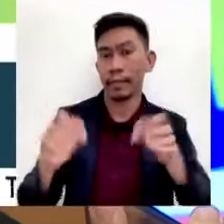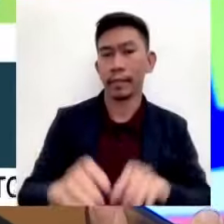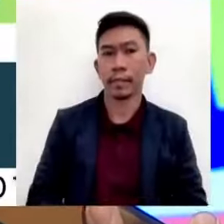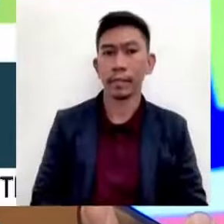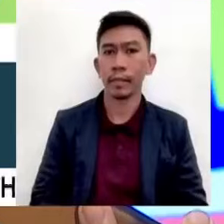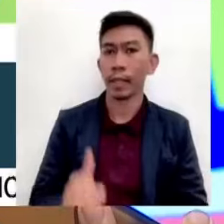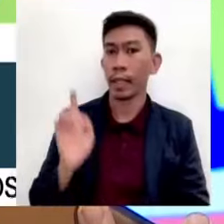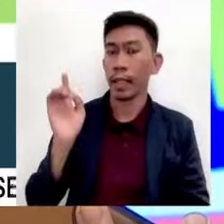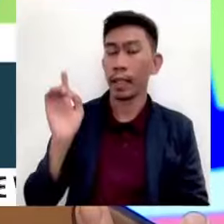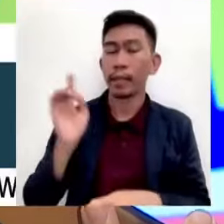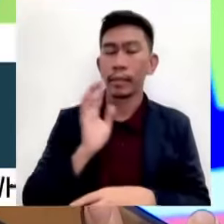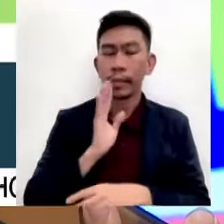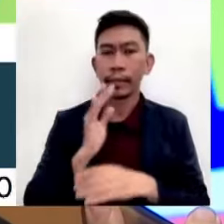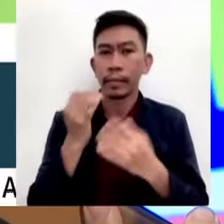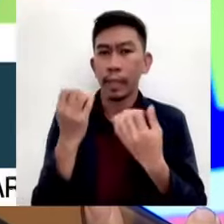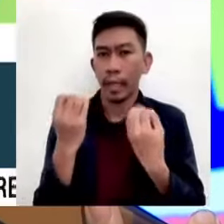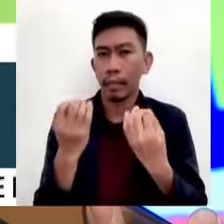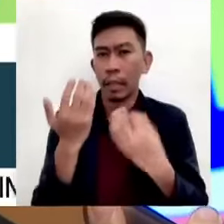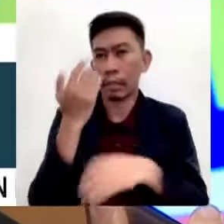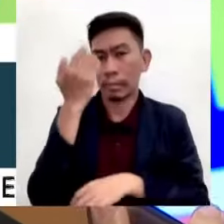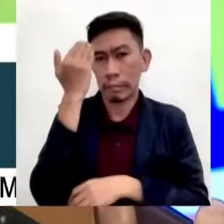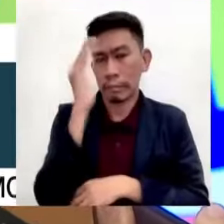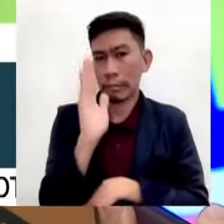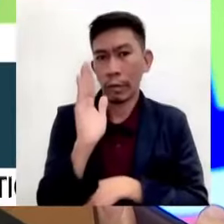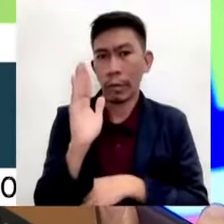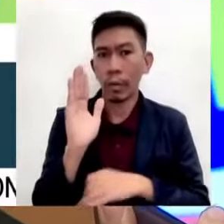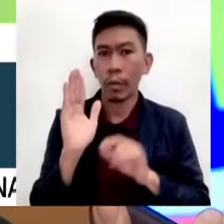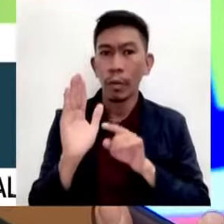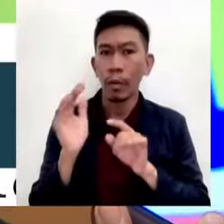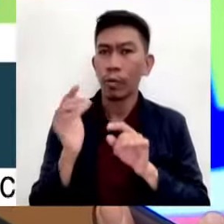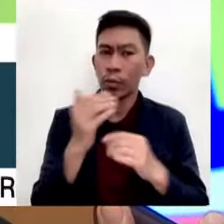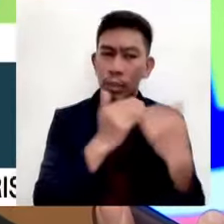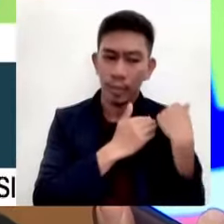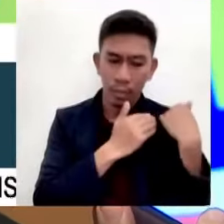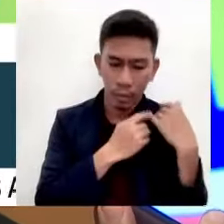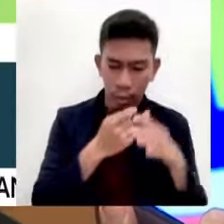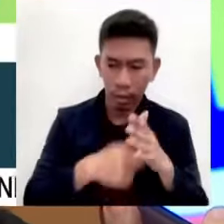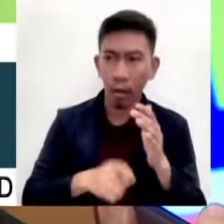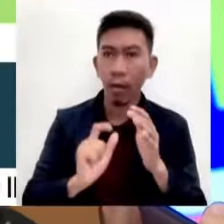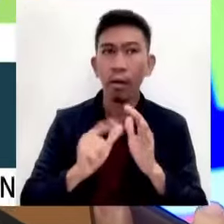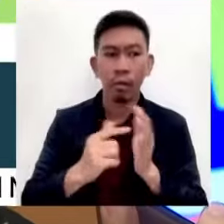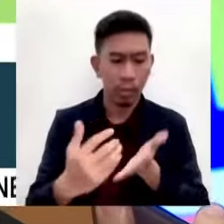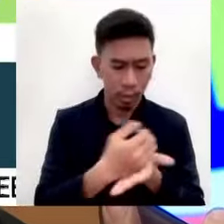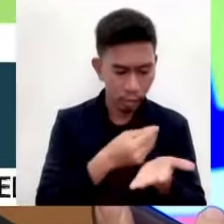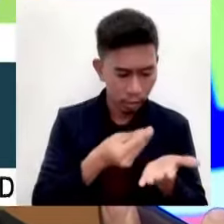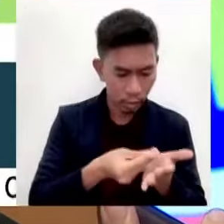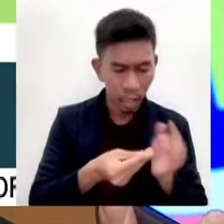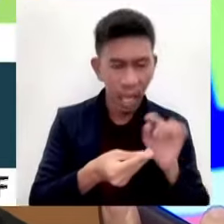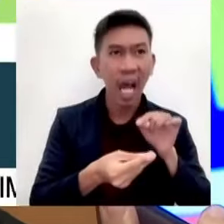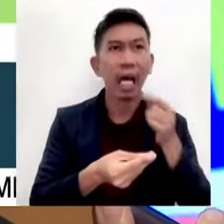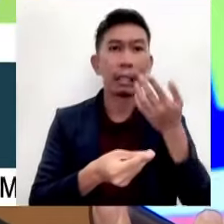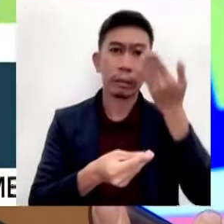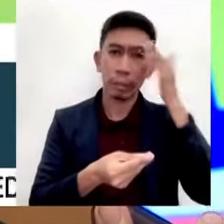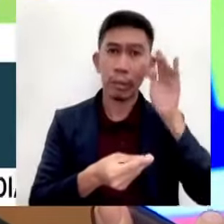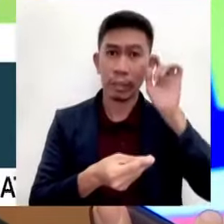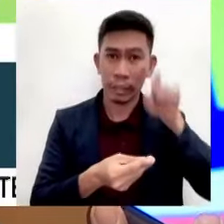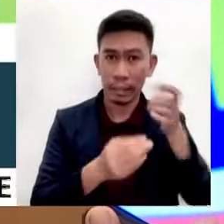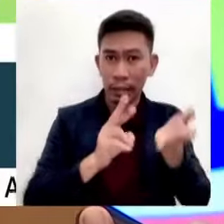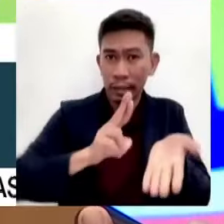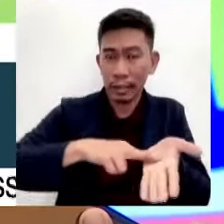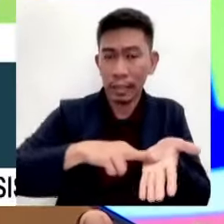na nag-resort sa social media tapos bigla na lang kumita na hindi nila alam na kinakailangan magrehistro. Kaya naman pinapaiting natin